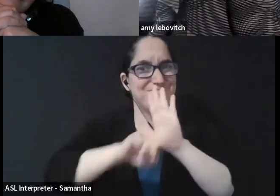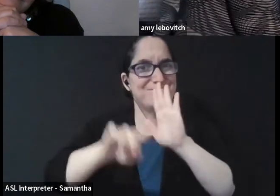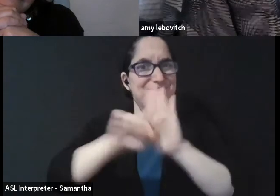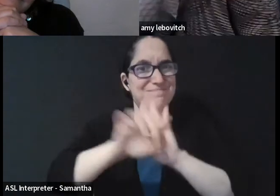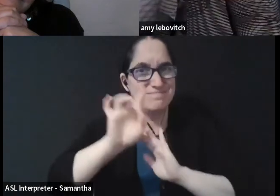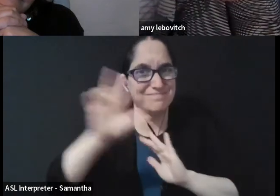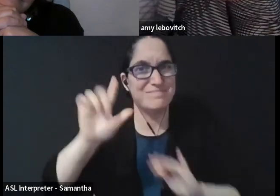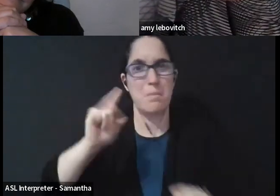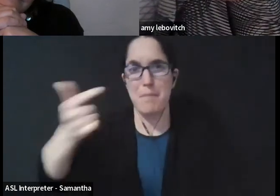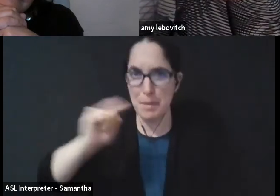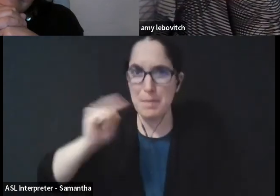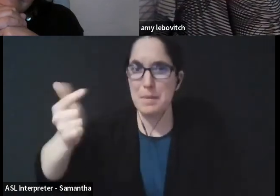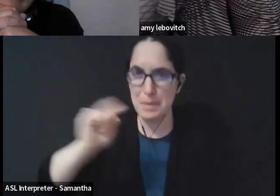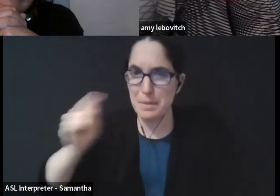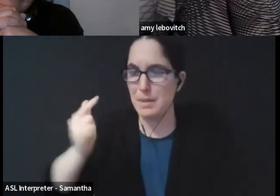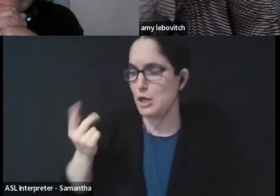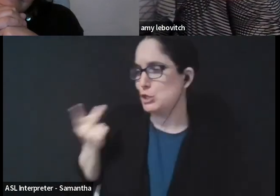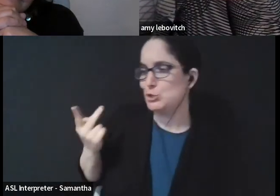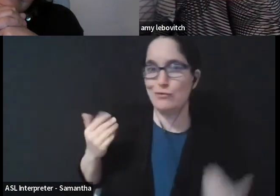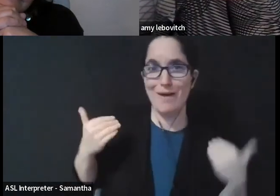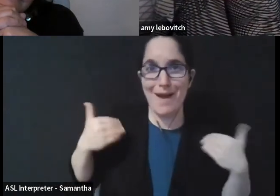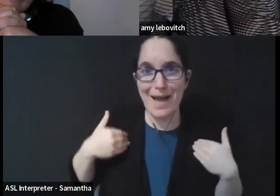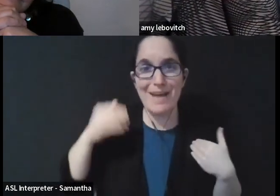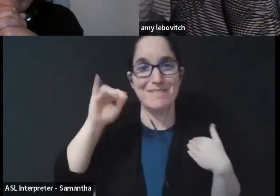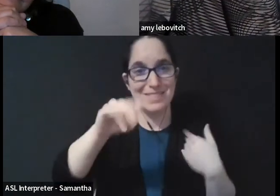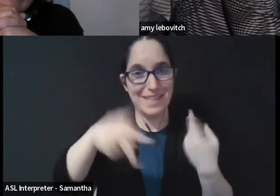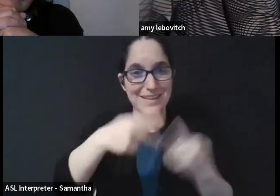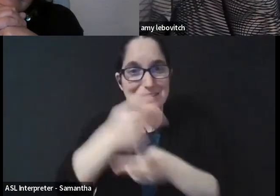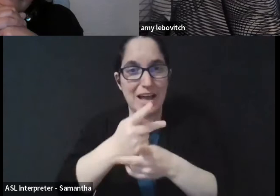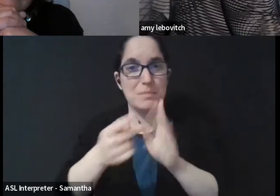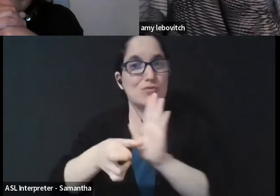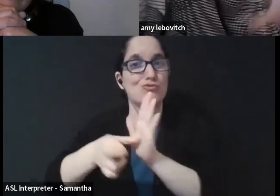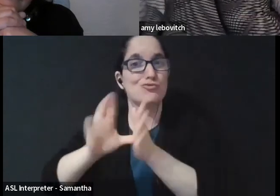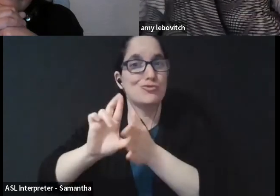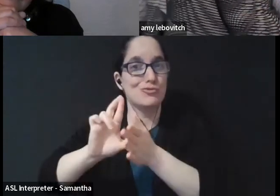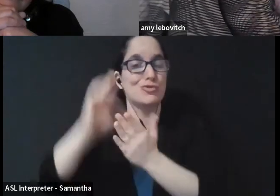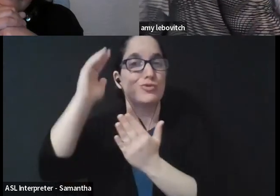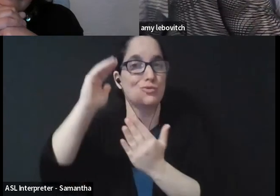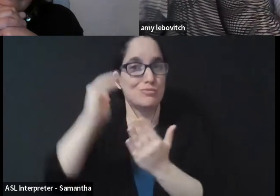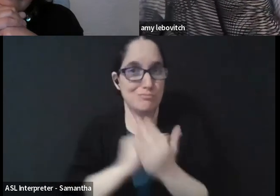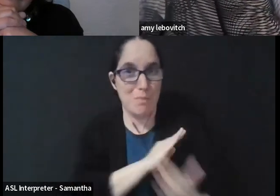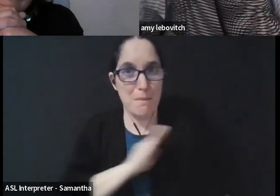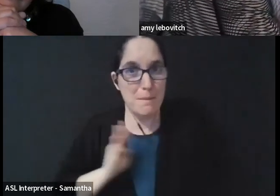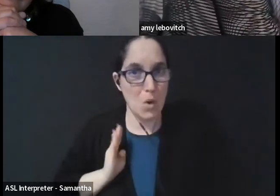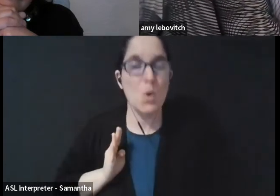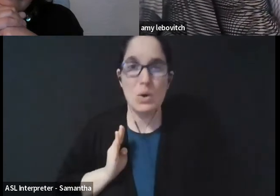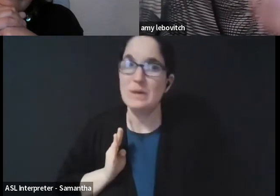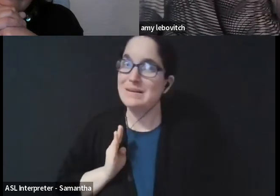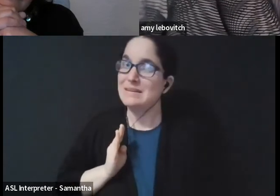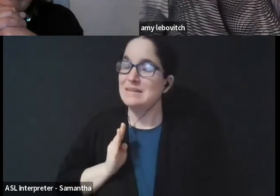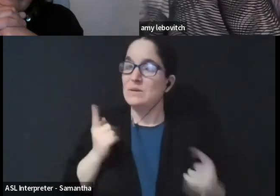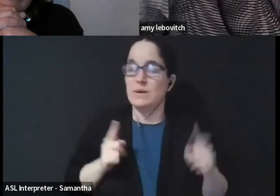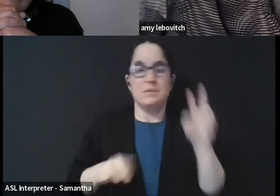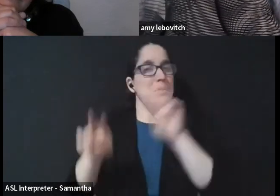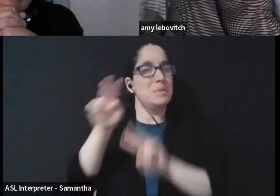back and forth that me and Shawna have had with ethics review boards, it's clear to me that they are